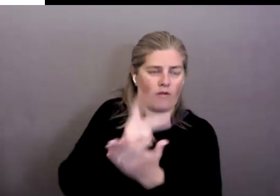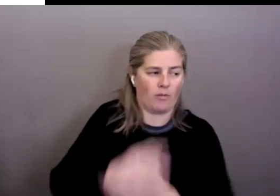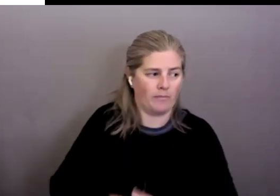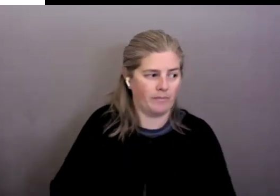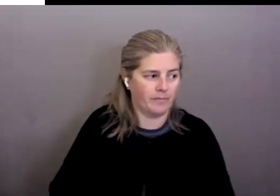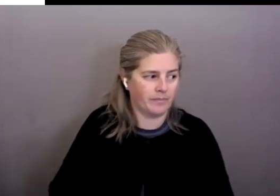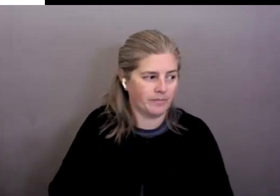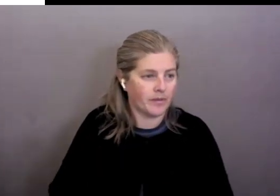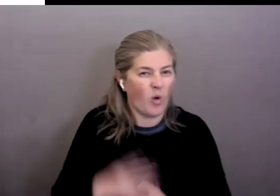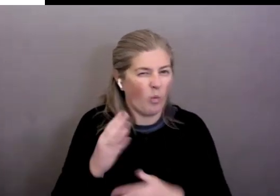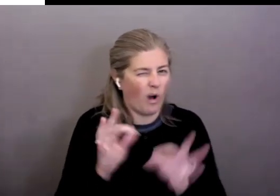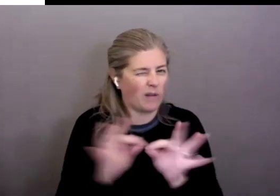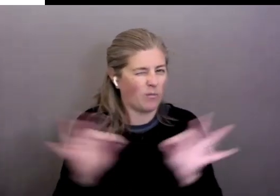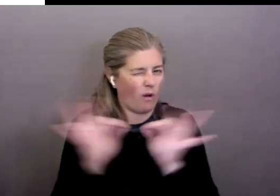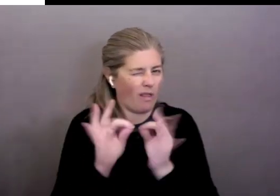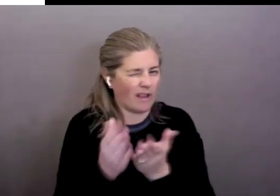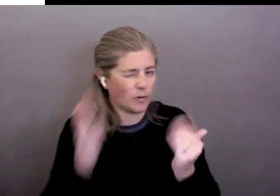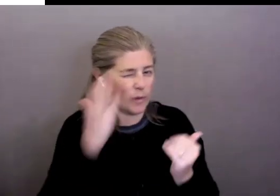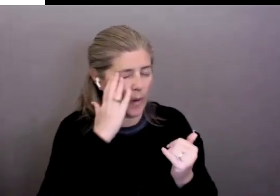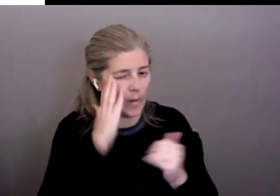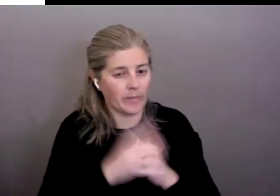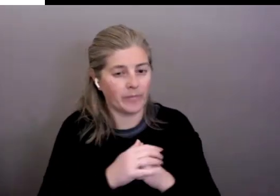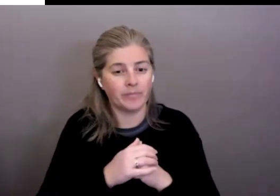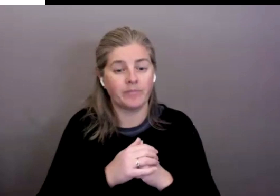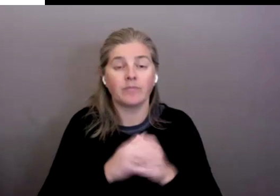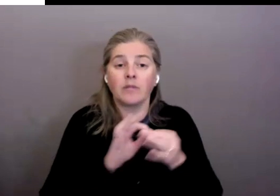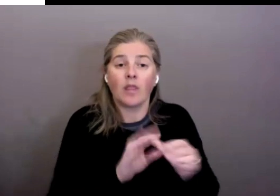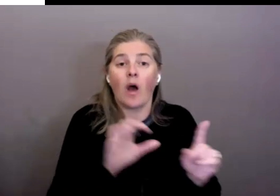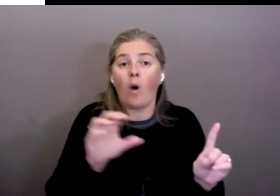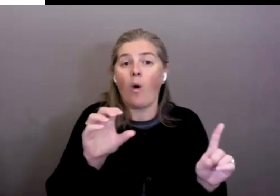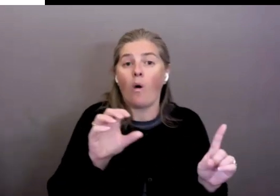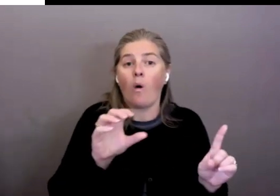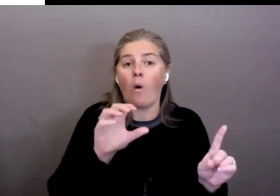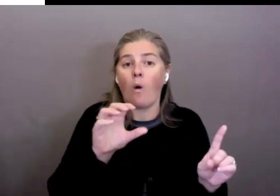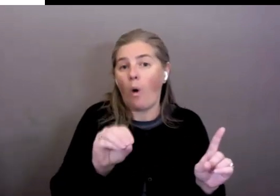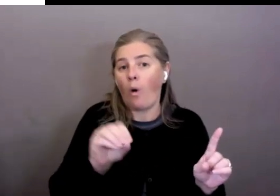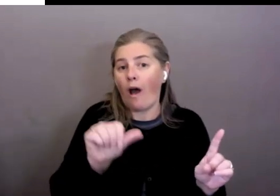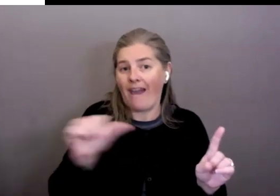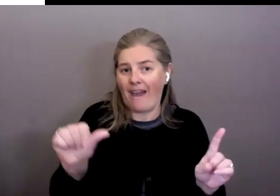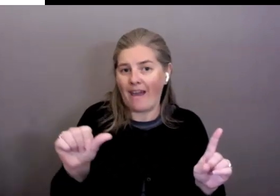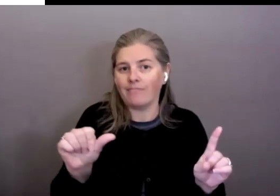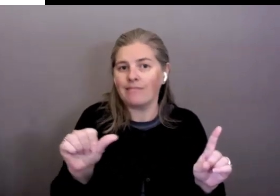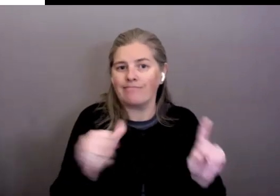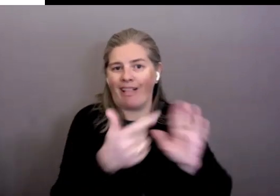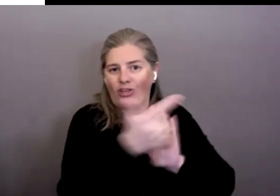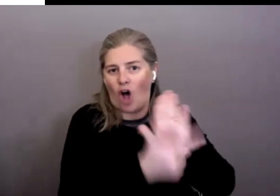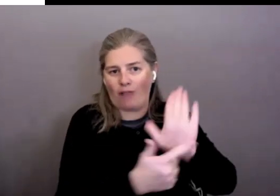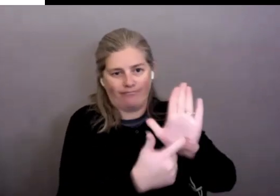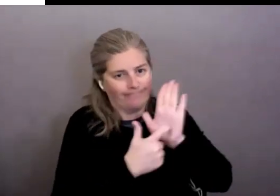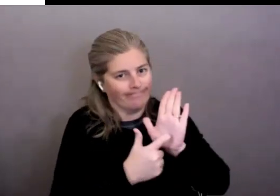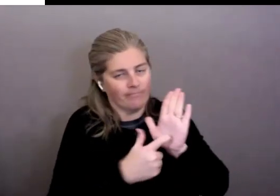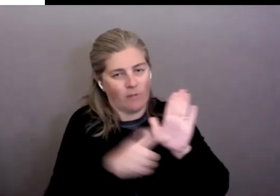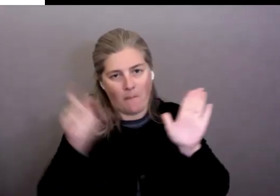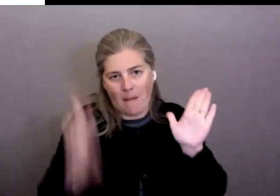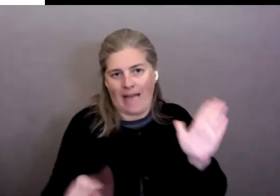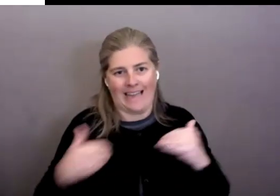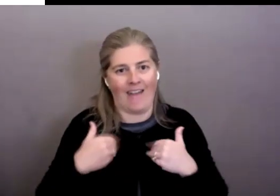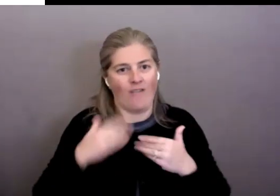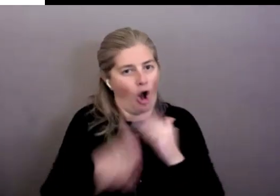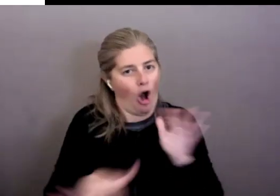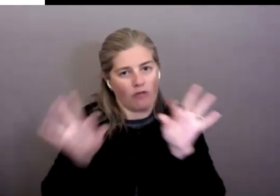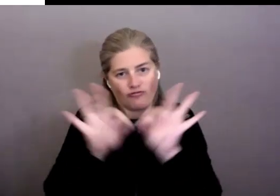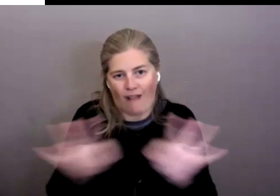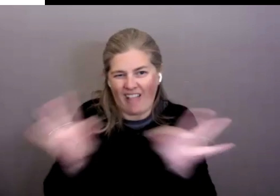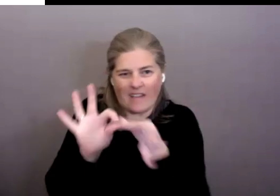Then one key element to note, under the Old Americans Act, states statutorily have to receive all relevant